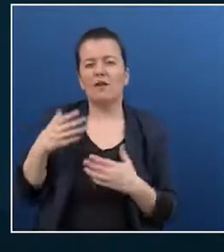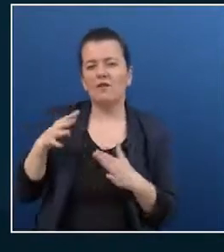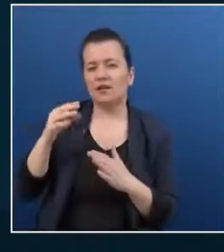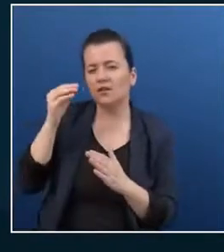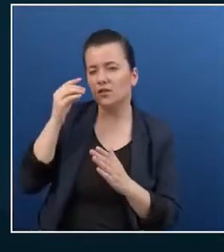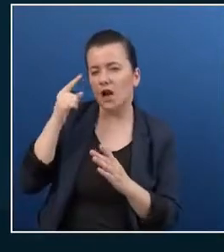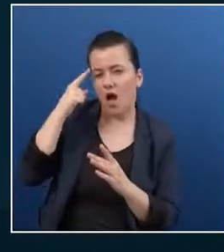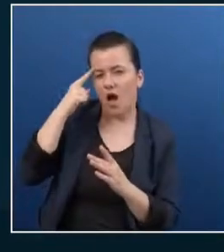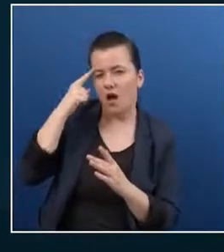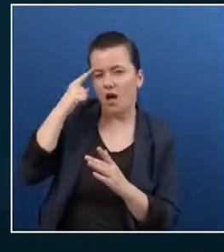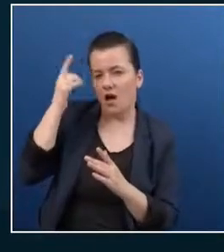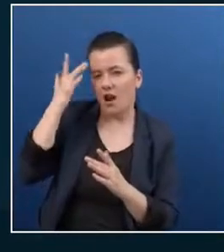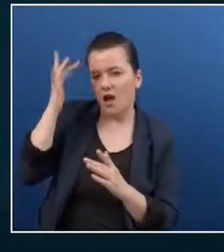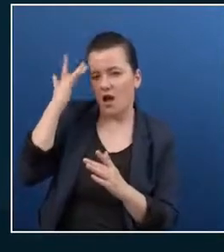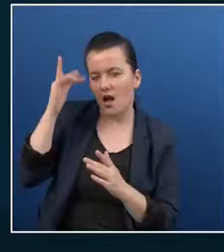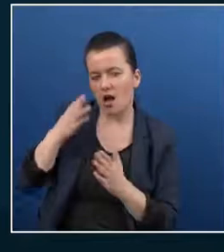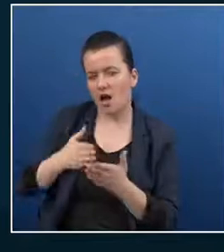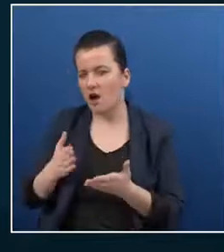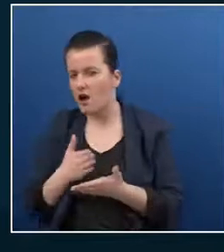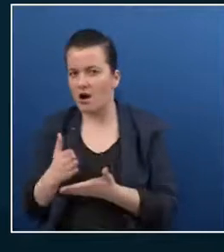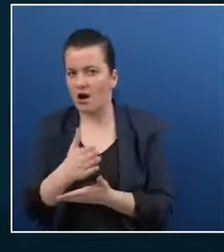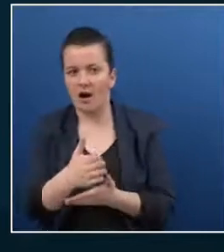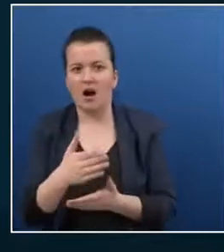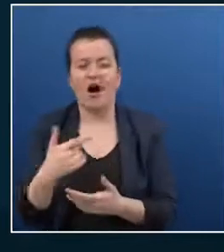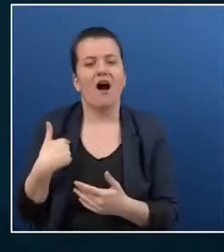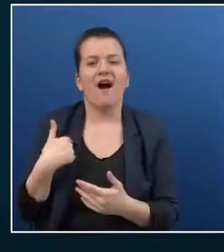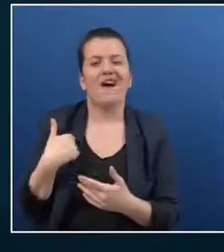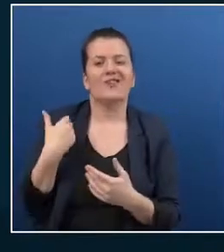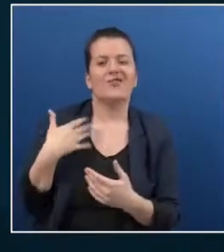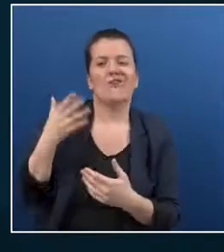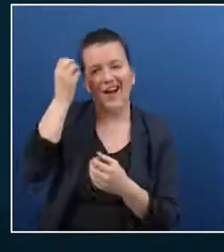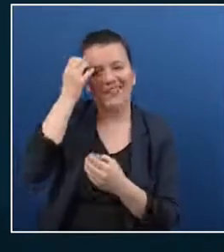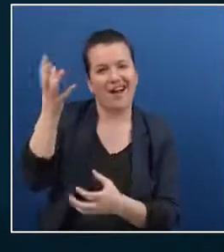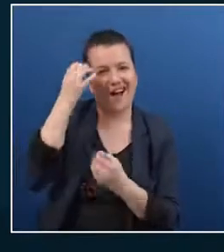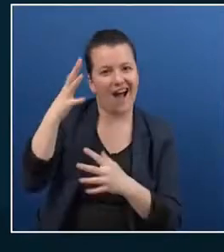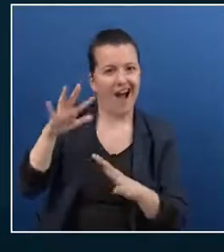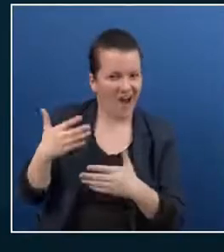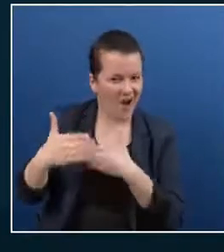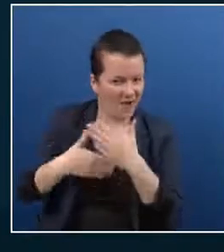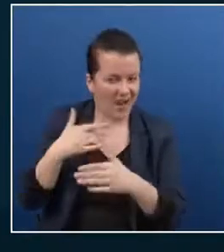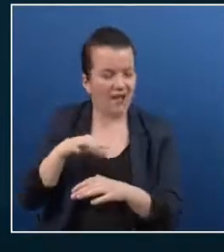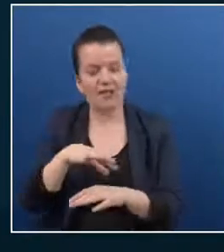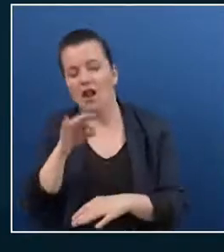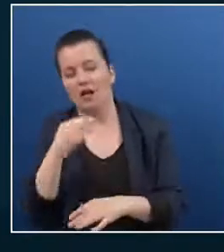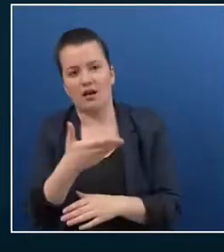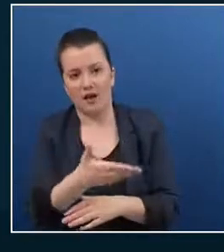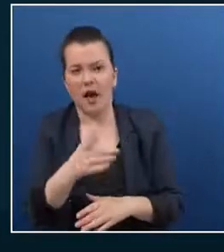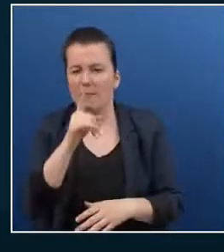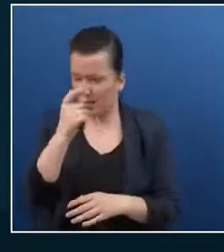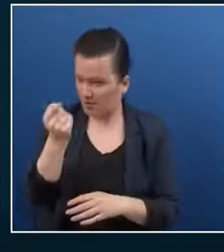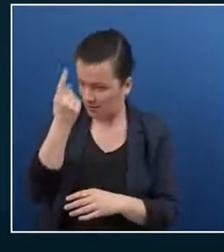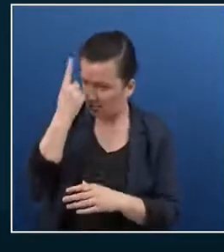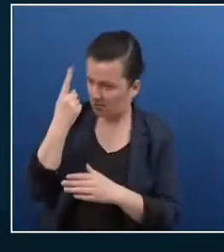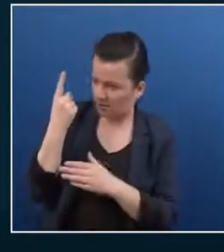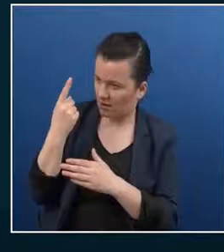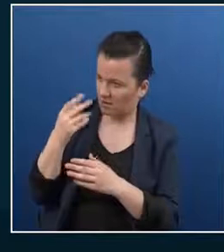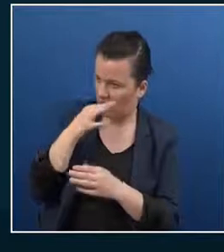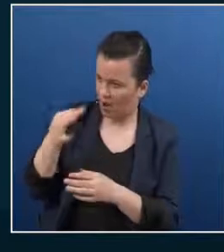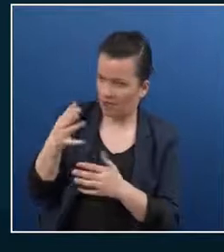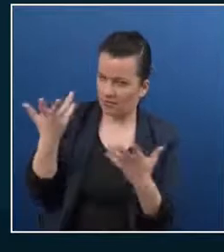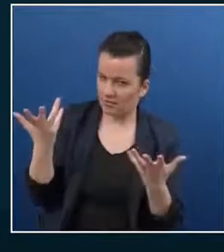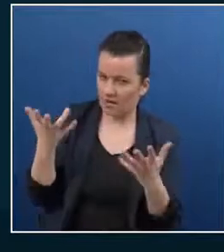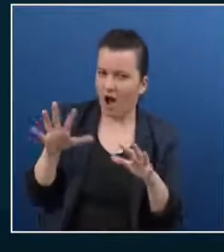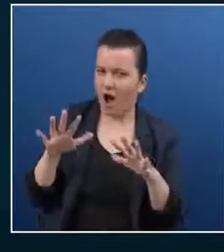them down, because I don't want to give them any ideas, but I think you understand where I'm going with my question. How are we